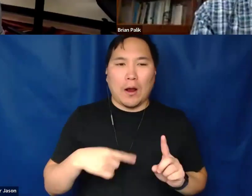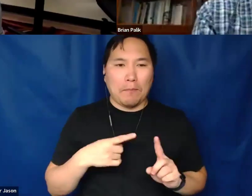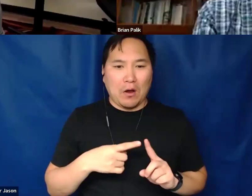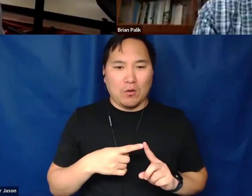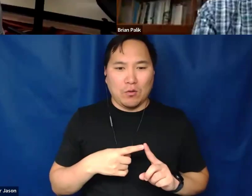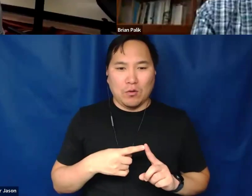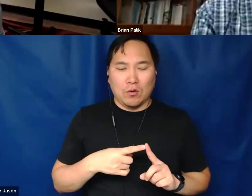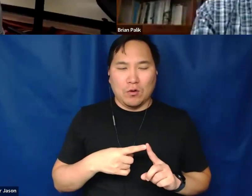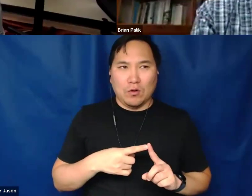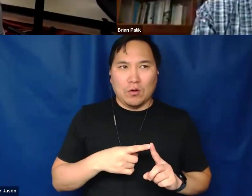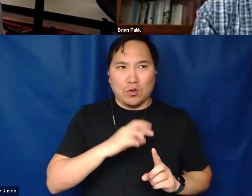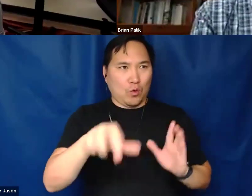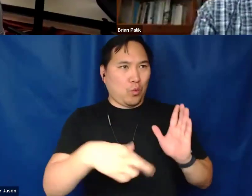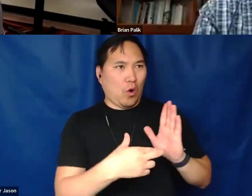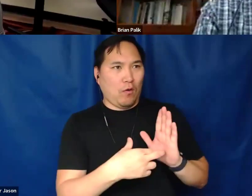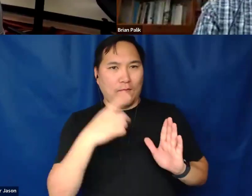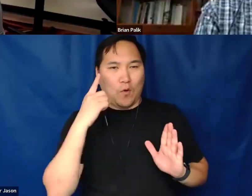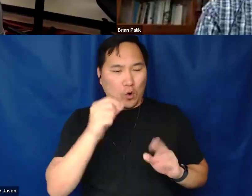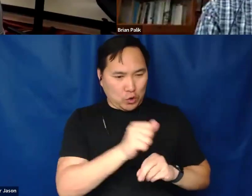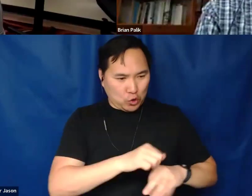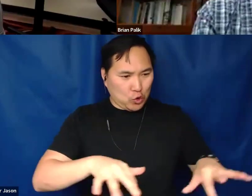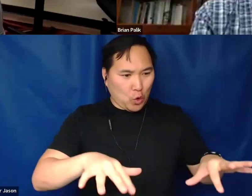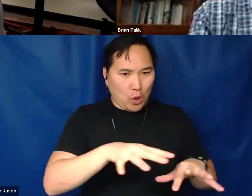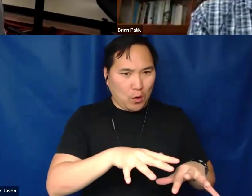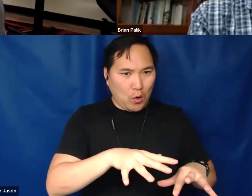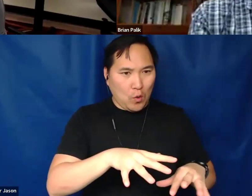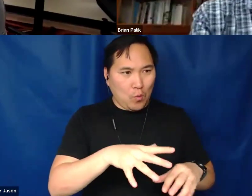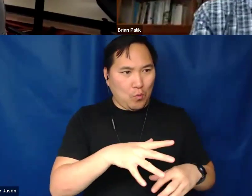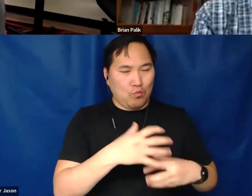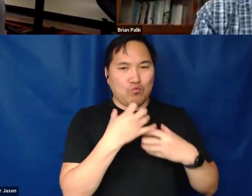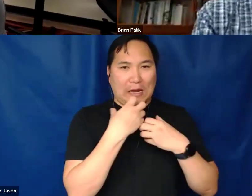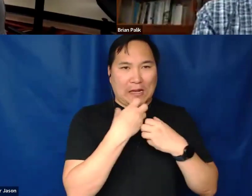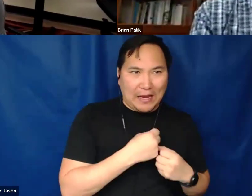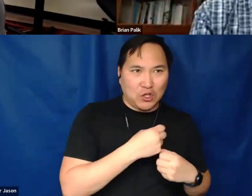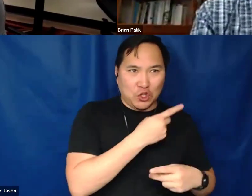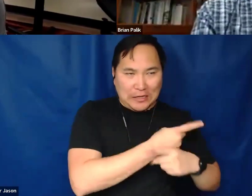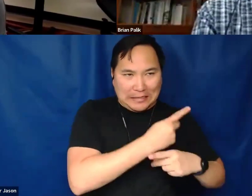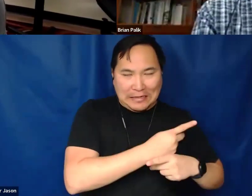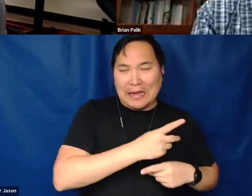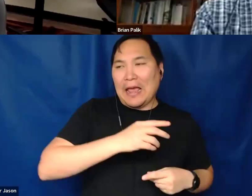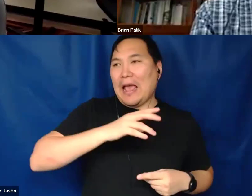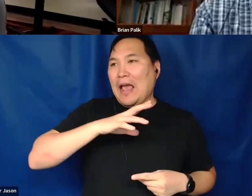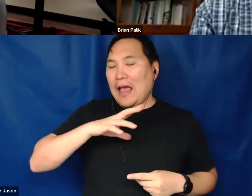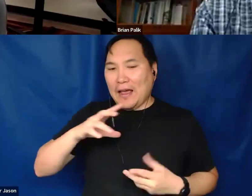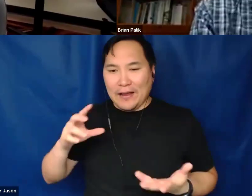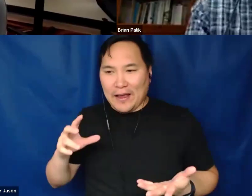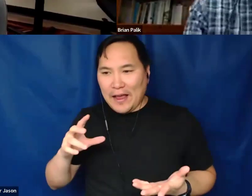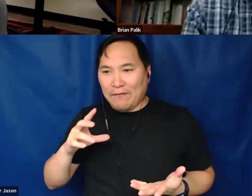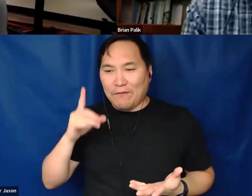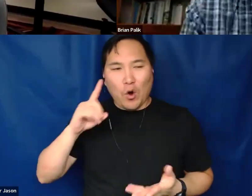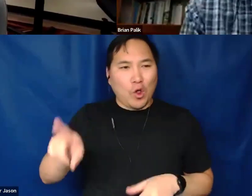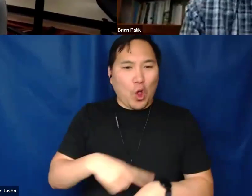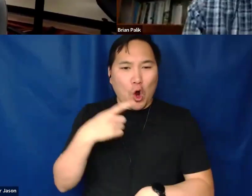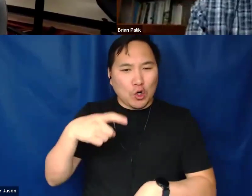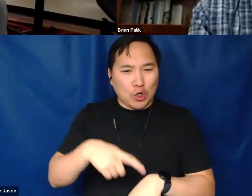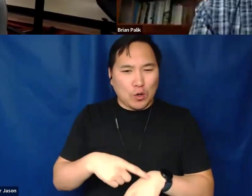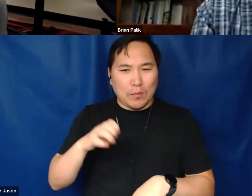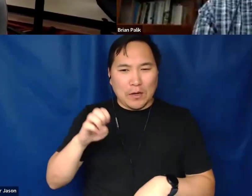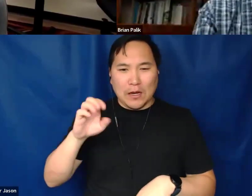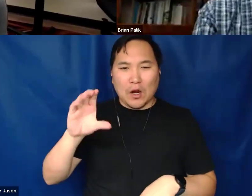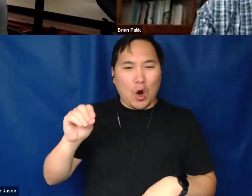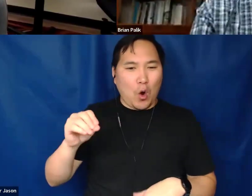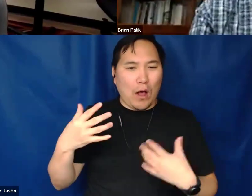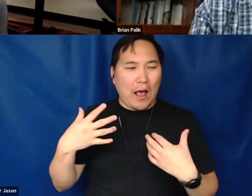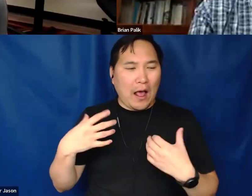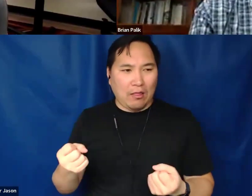weaving in the role of soil preservation and restoration and in terms of long-term ecosystem health as it relates to some of